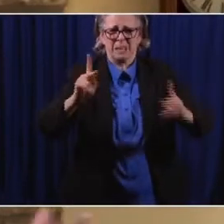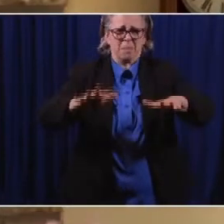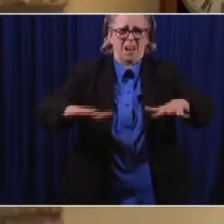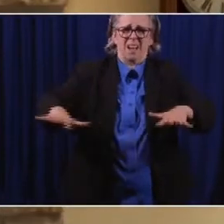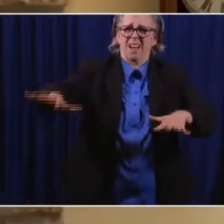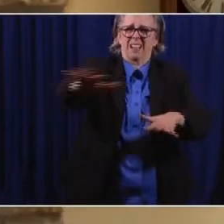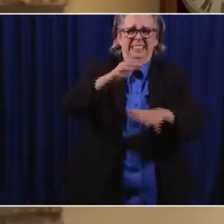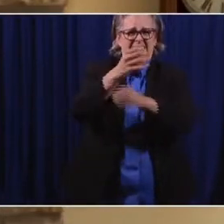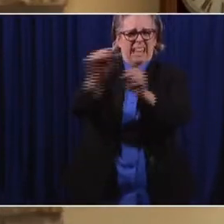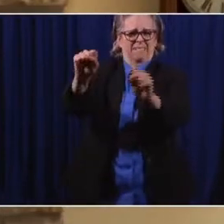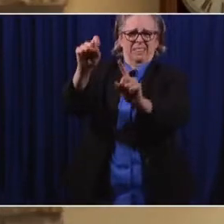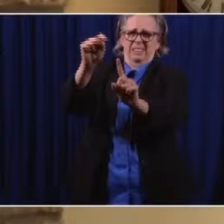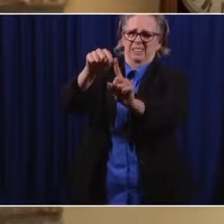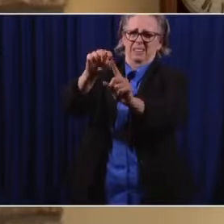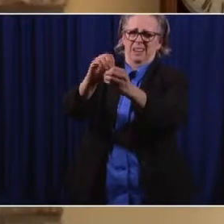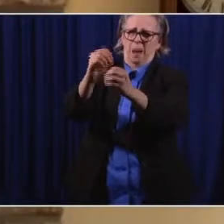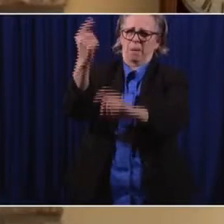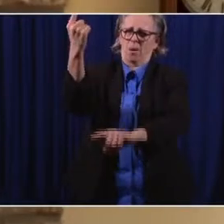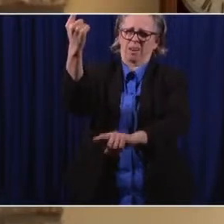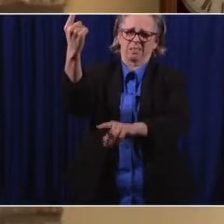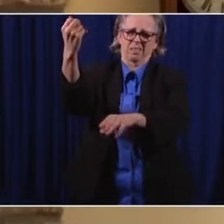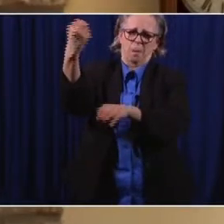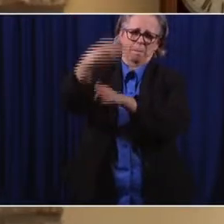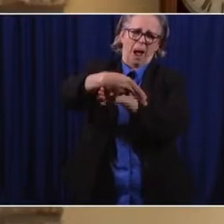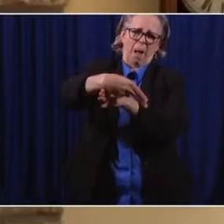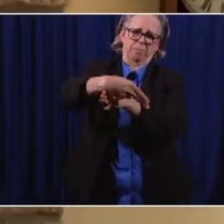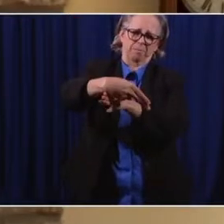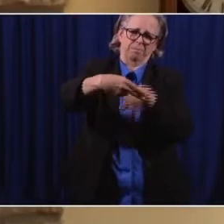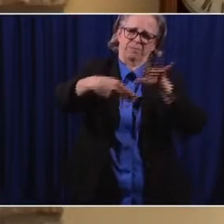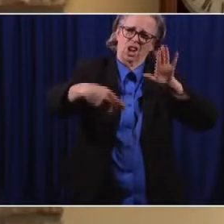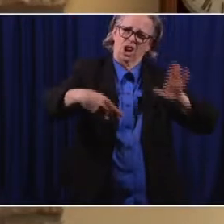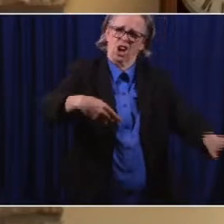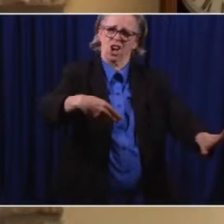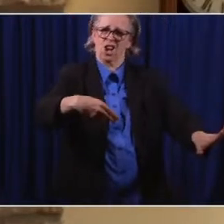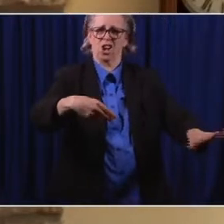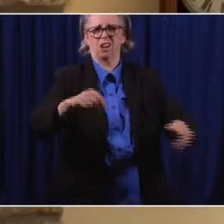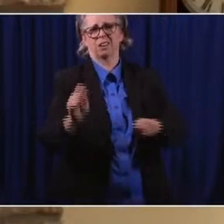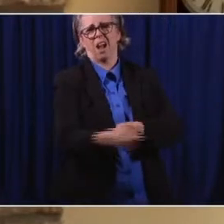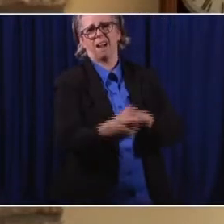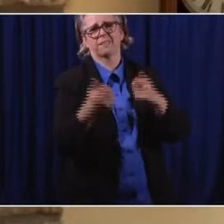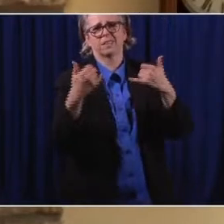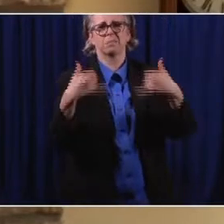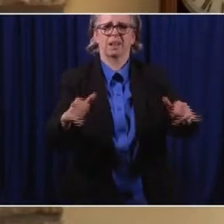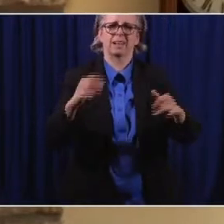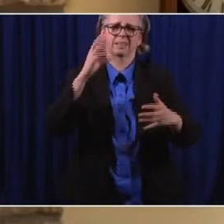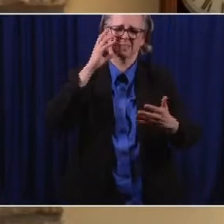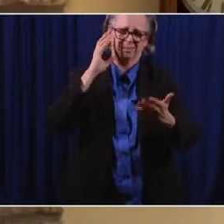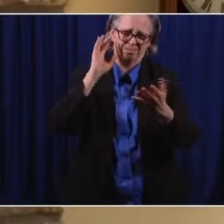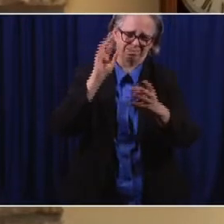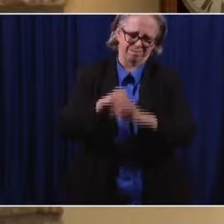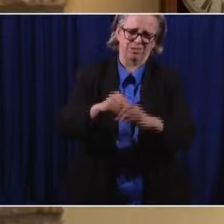as many kids out playing sports and going to school as we can. I think that's the